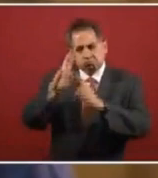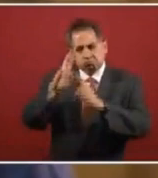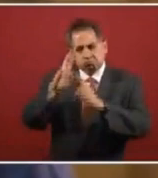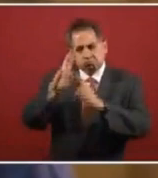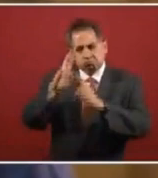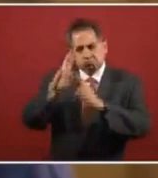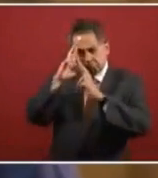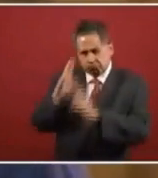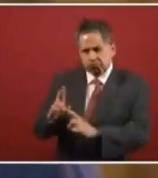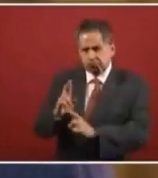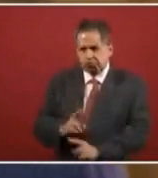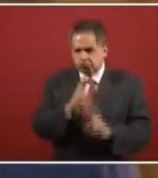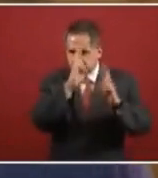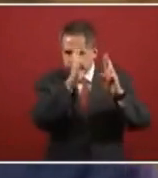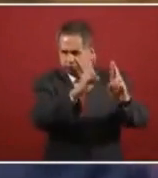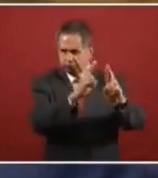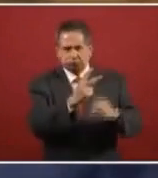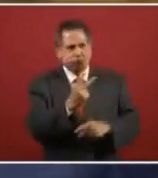respect